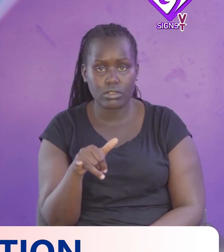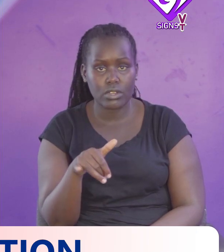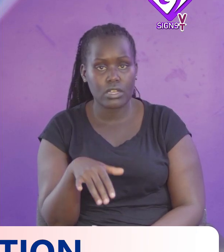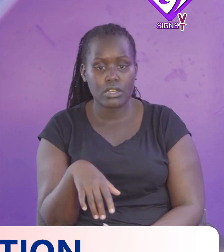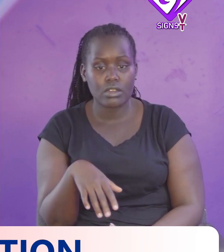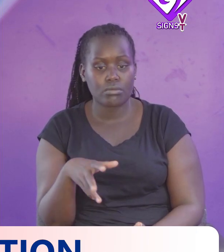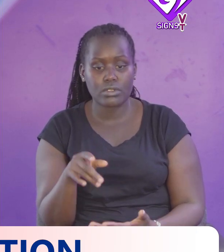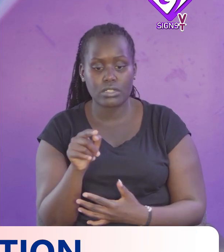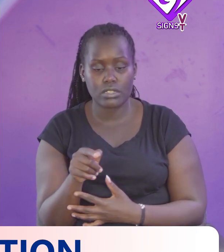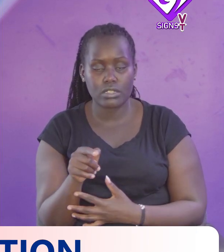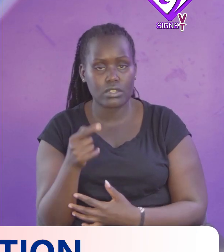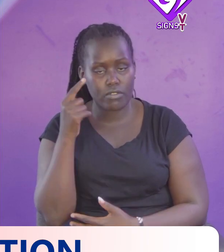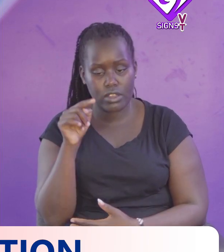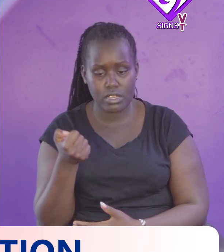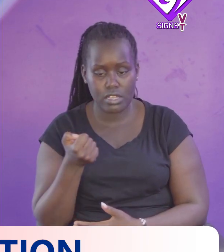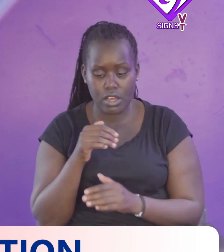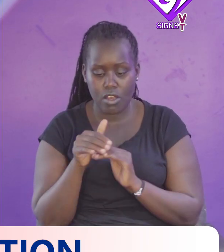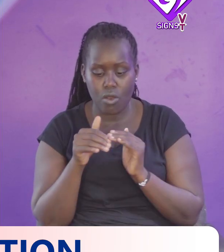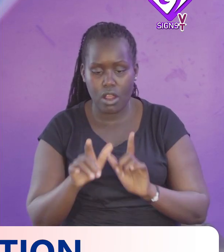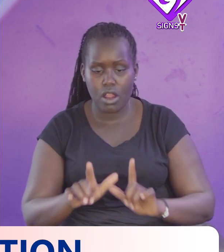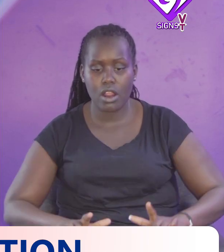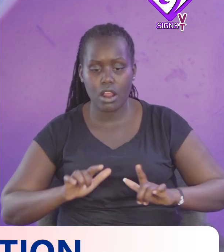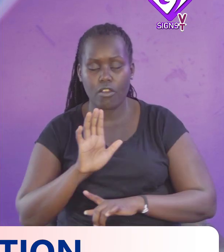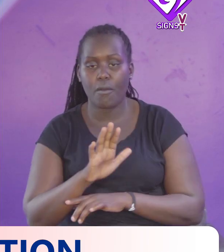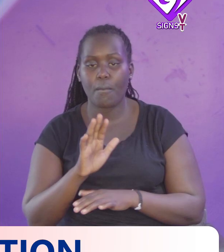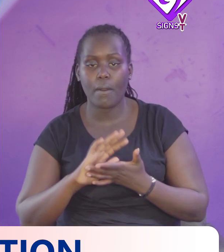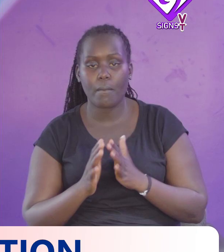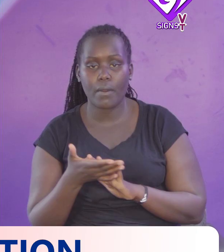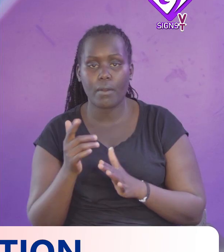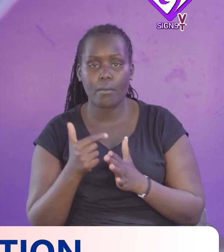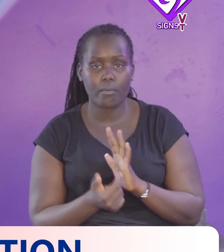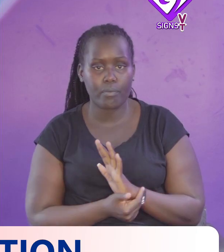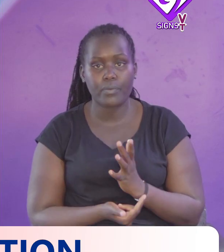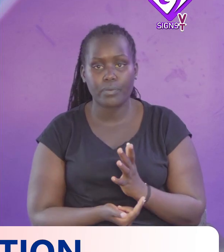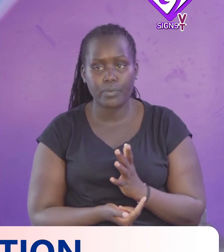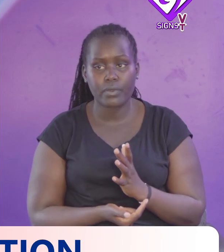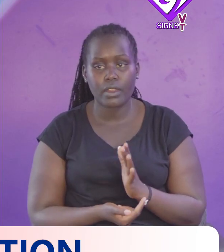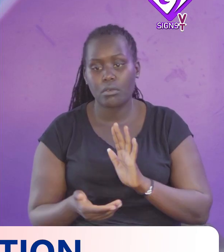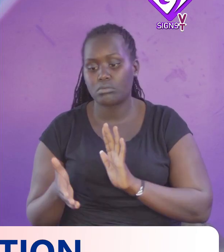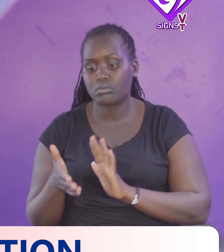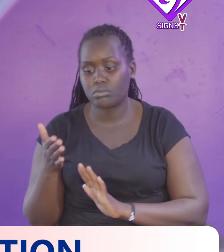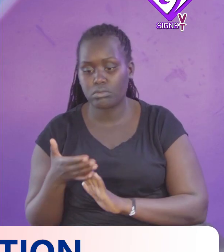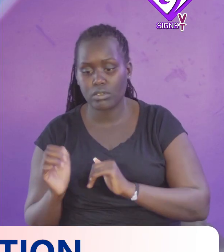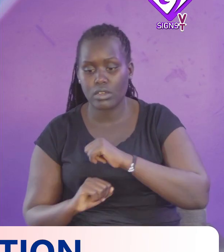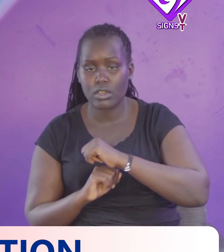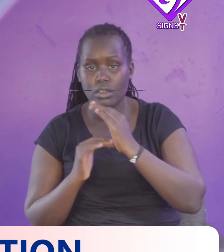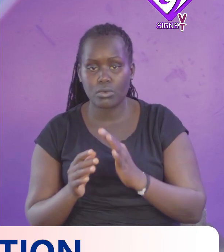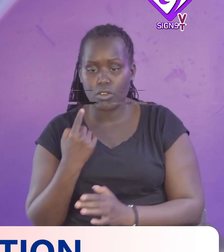for this lady. All her life, she became a very ardent supporter of